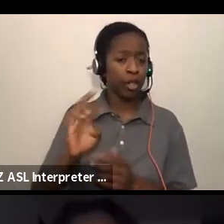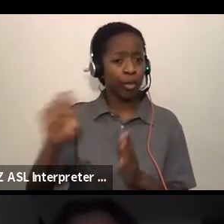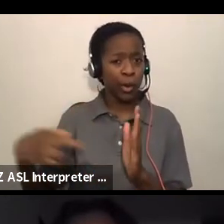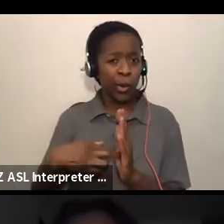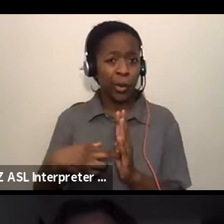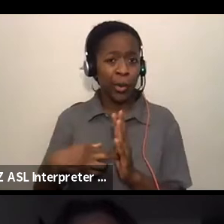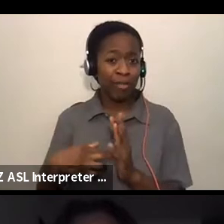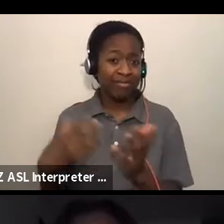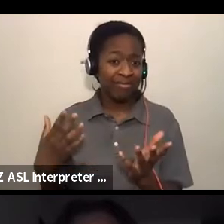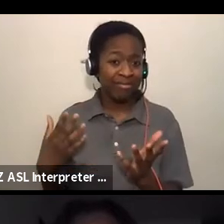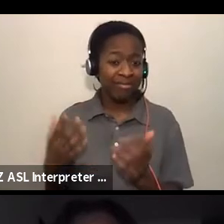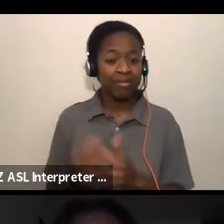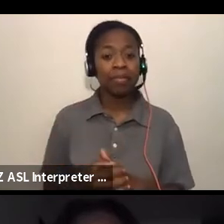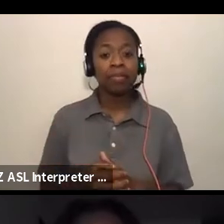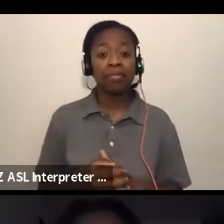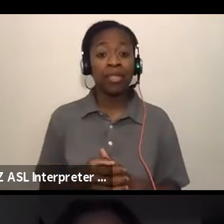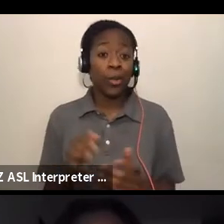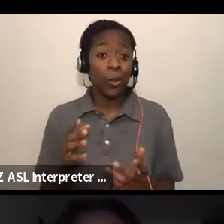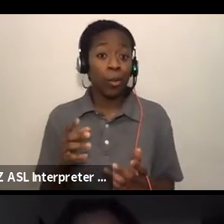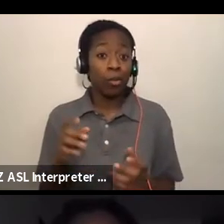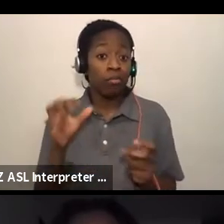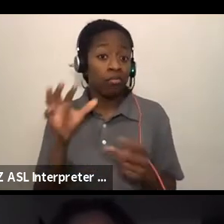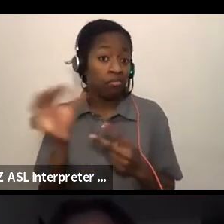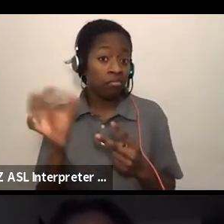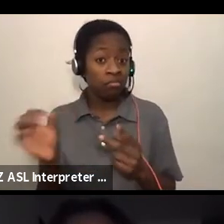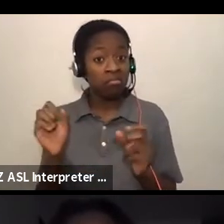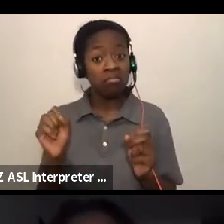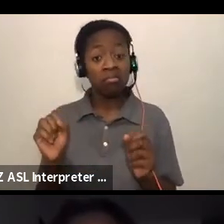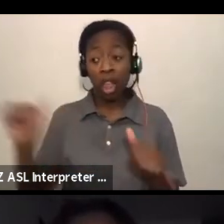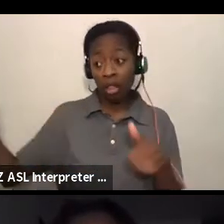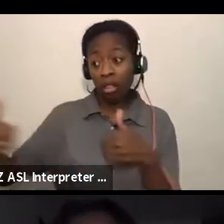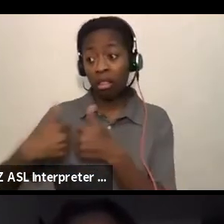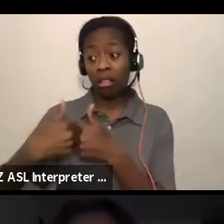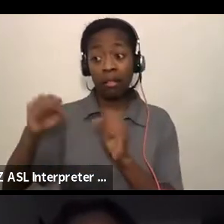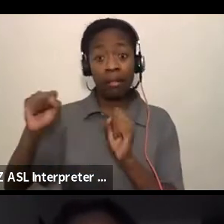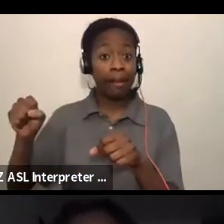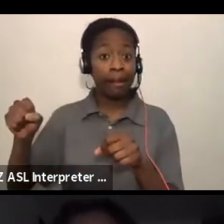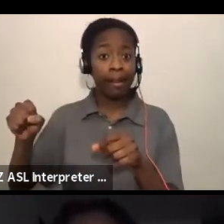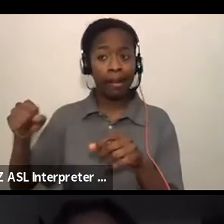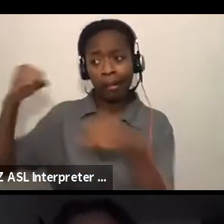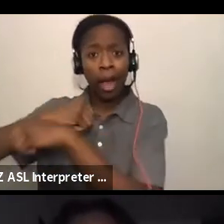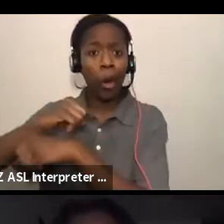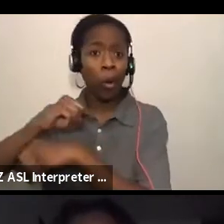fight against or, like, go with, really. And it depends on what party you belong to.